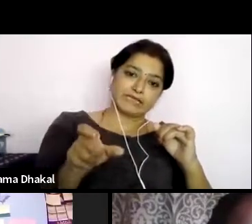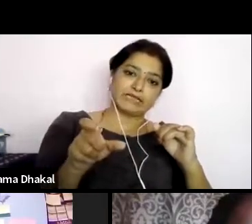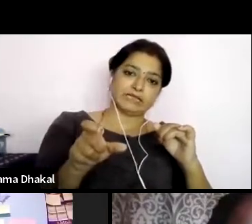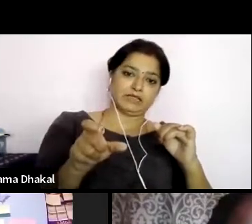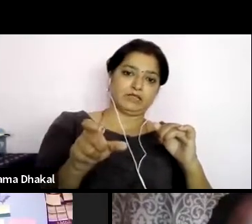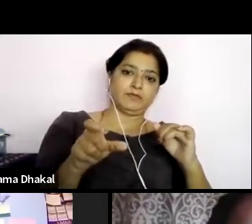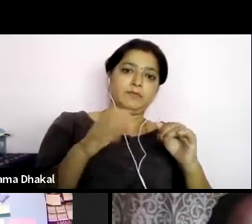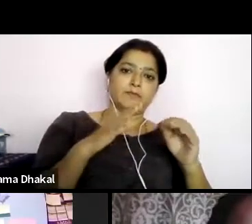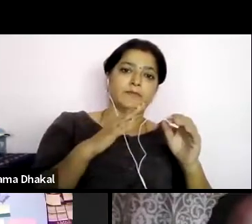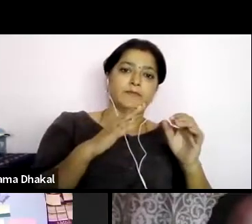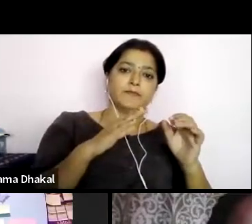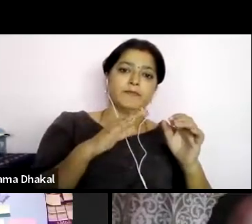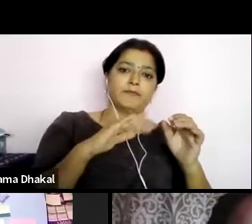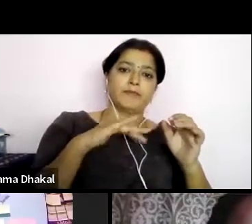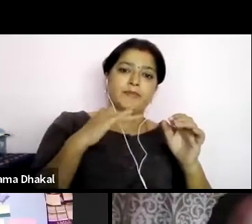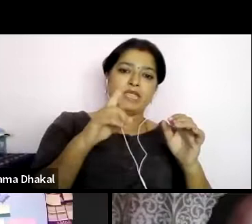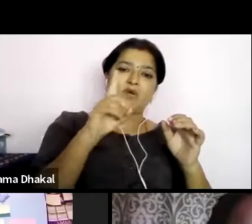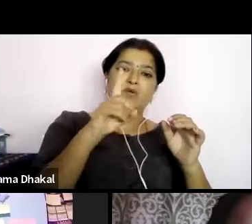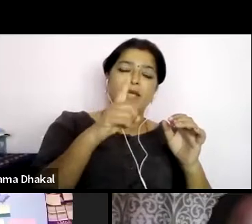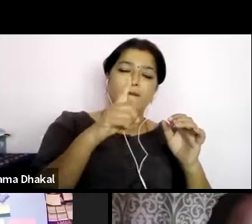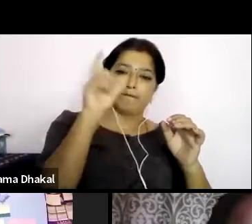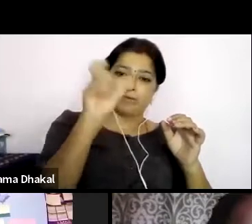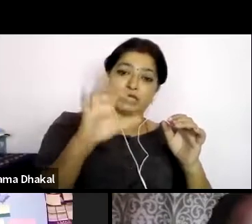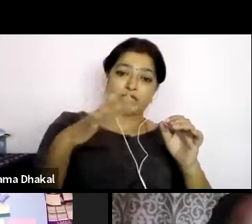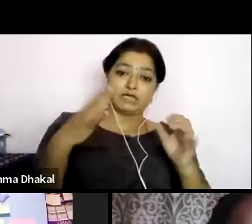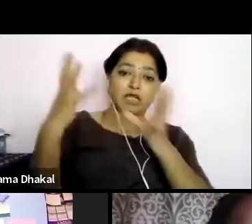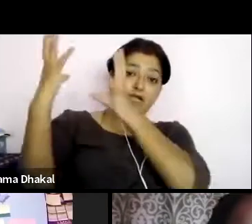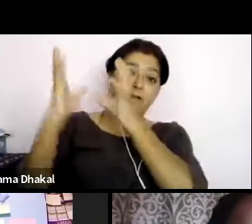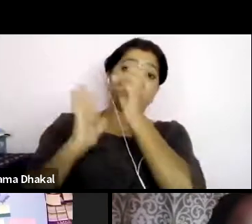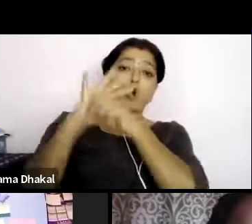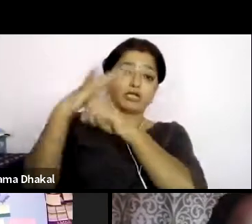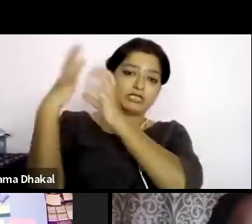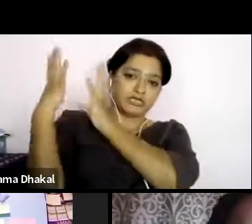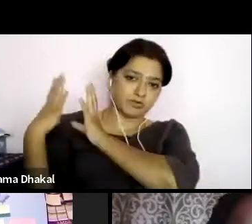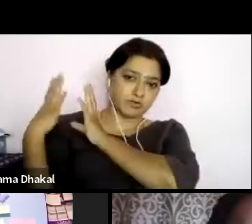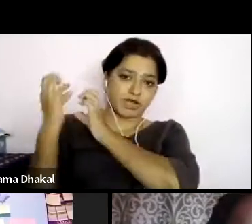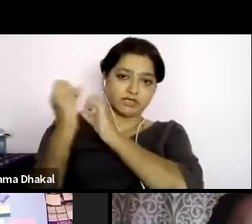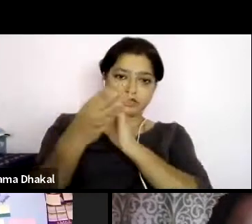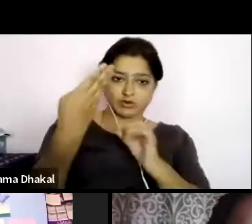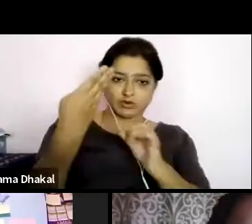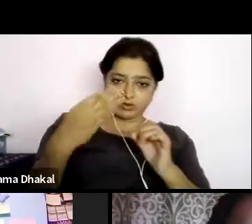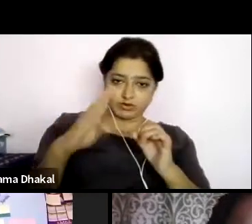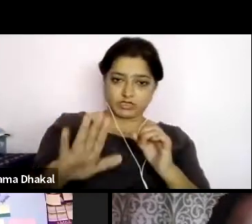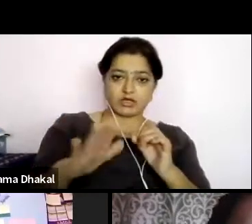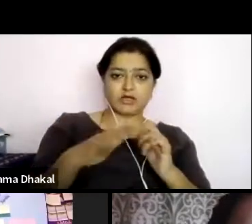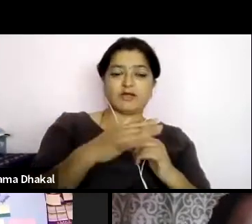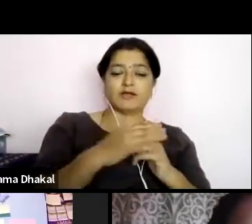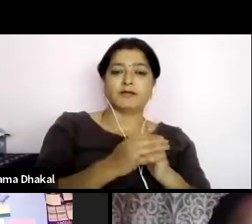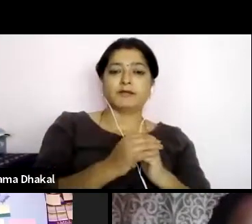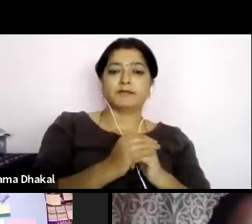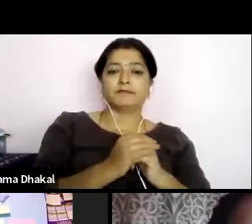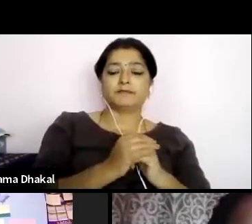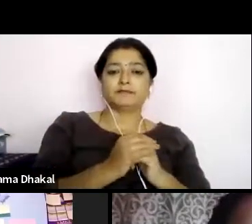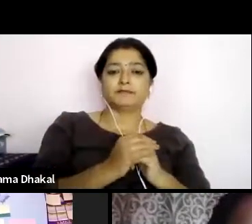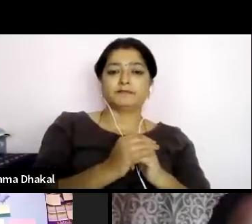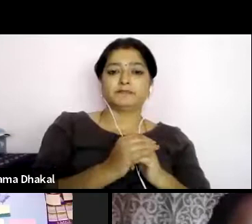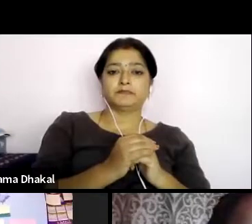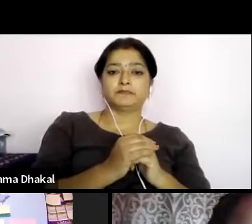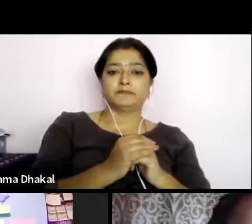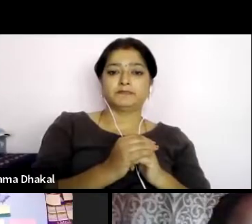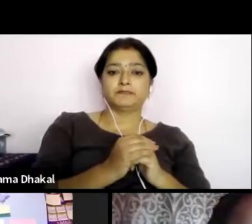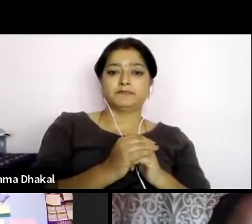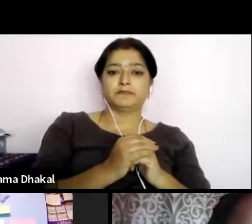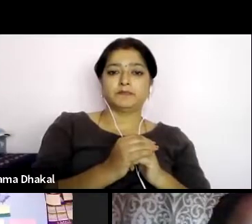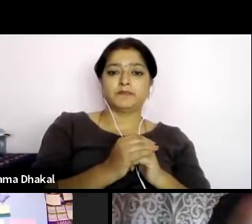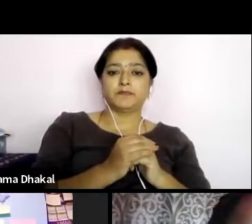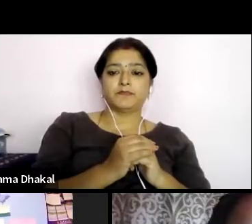approves housing schemes in areas that are not suitable and all these things. Therefore, the government itself should be held